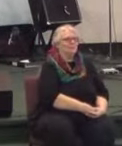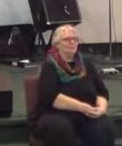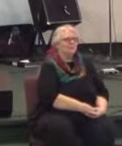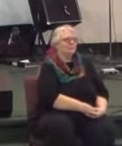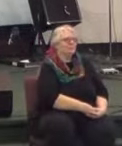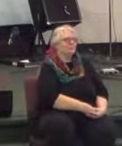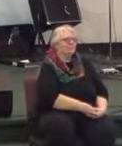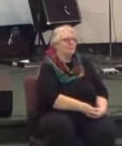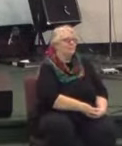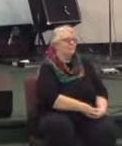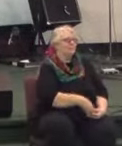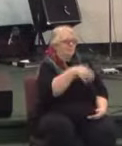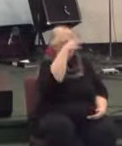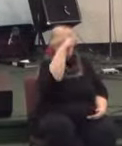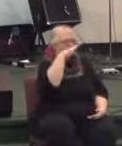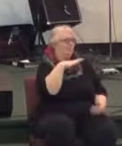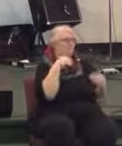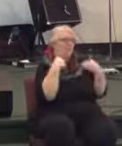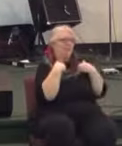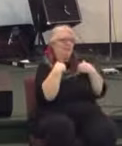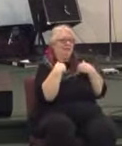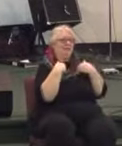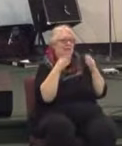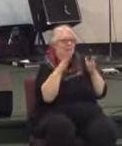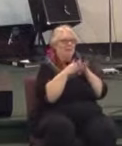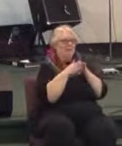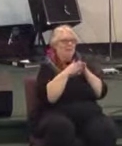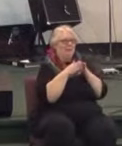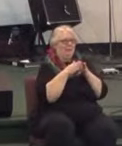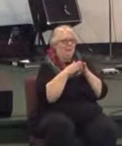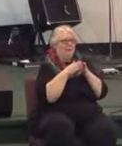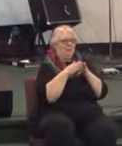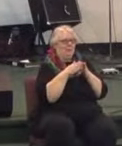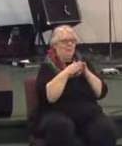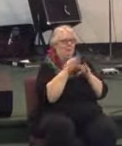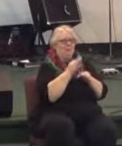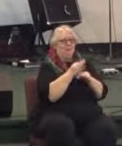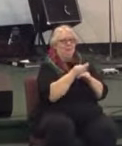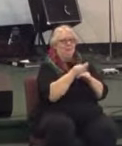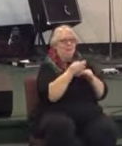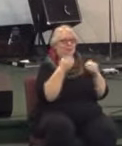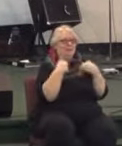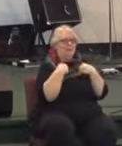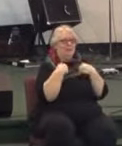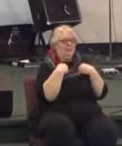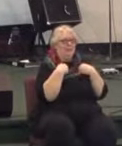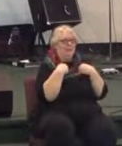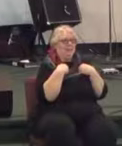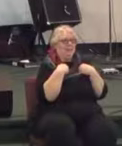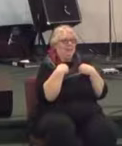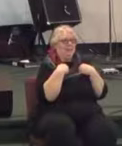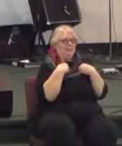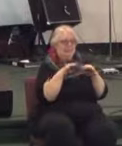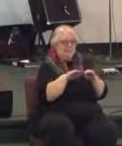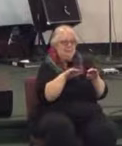he of little faith. I had the podium set there and a little chair for him to sit on. He says, I'm not going to need